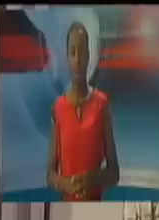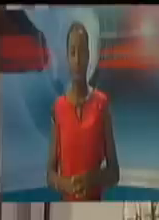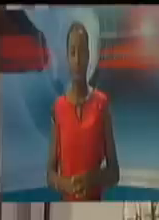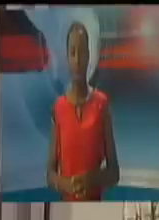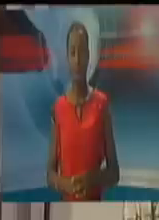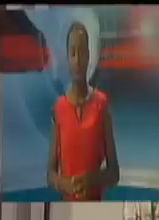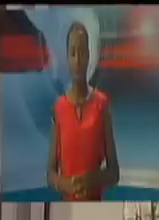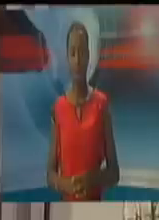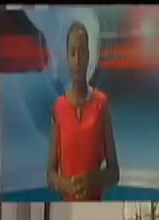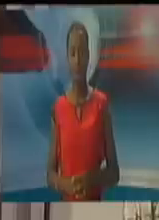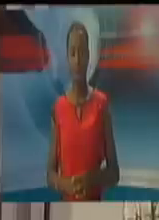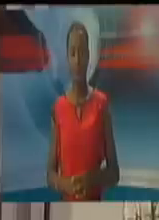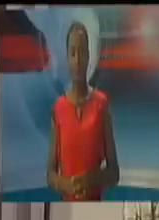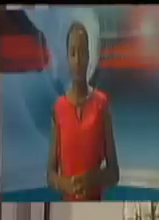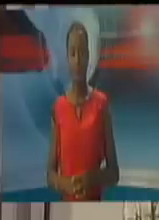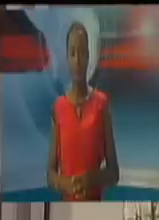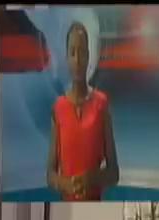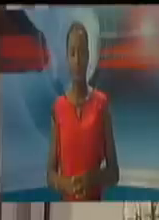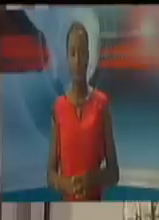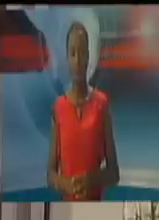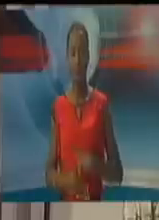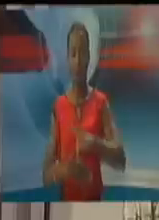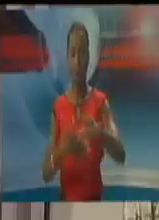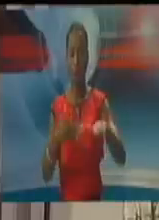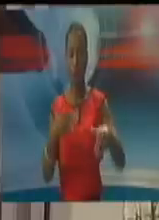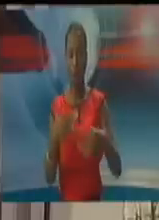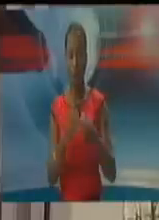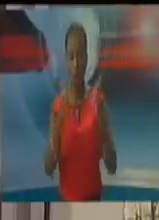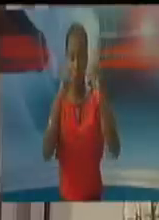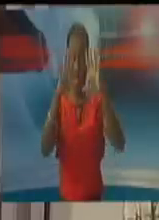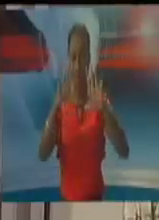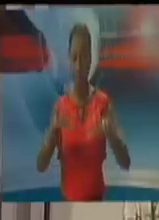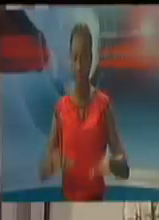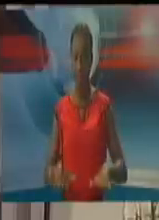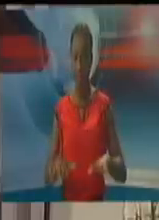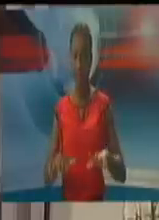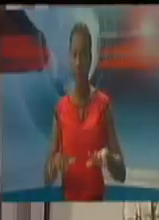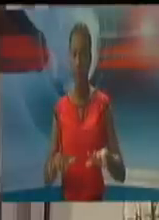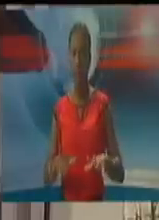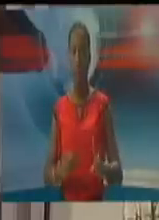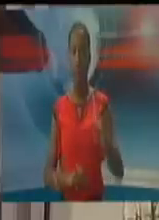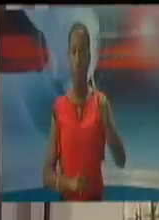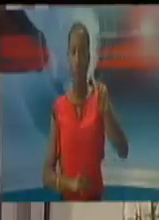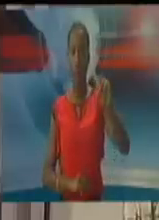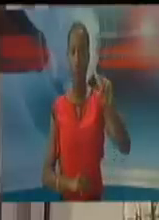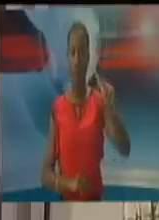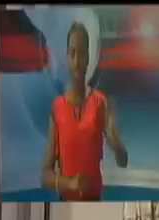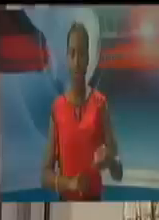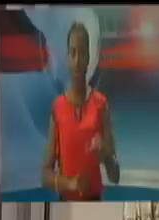So let's start. Total number of tests submitted,